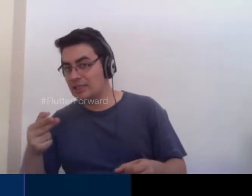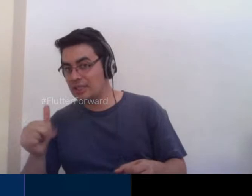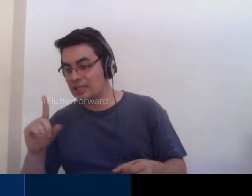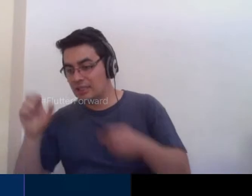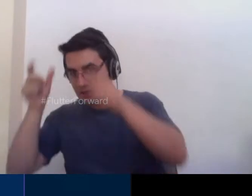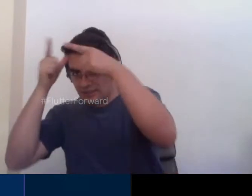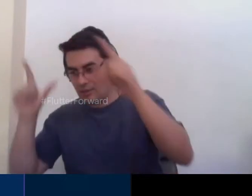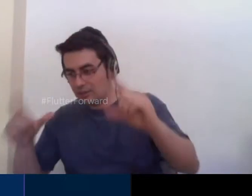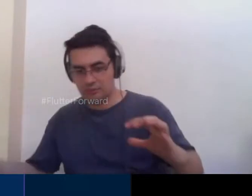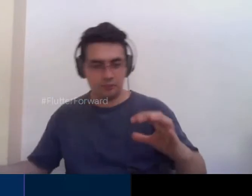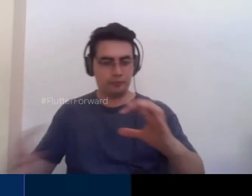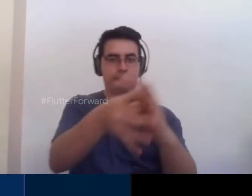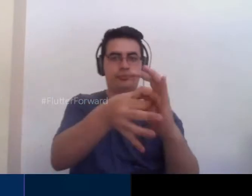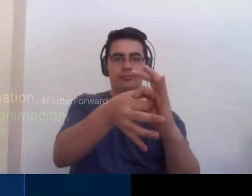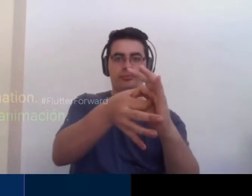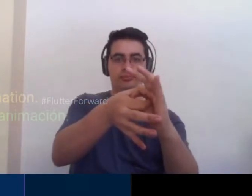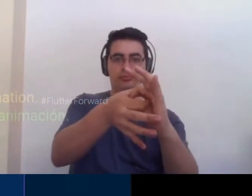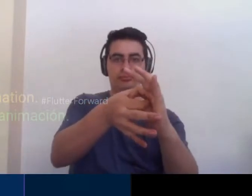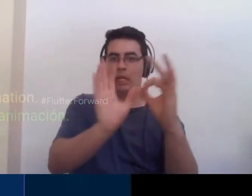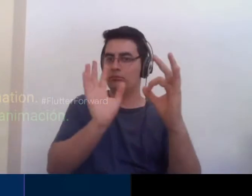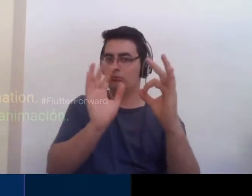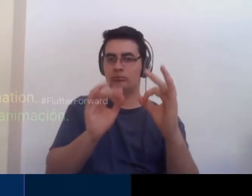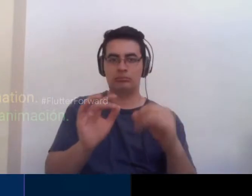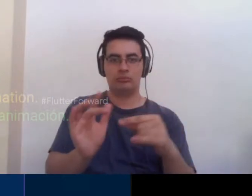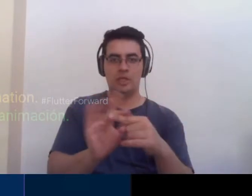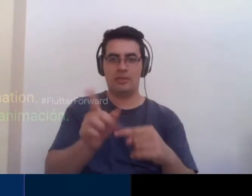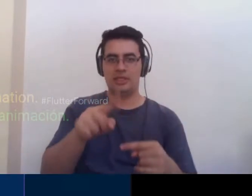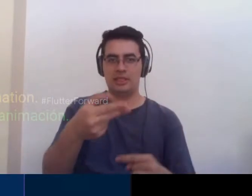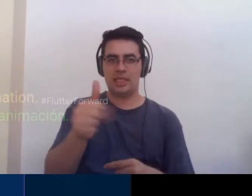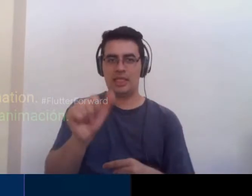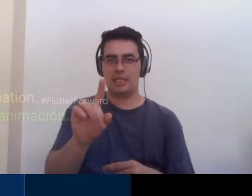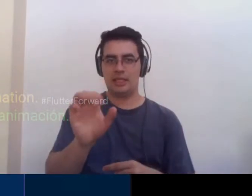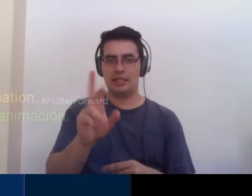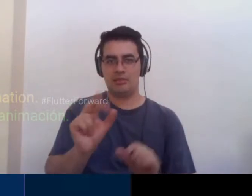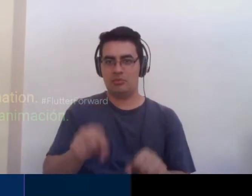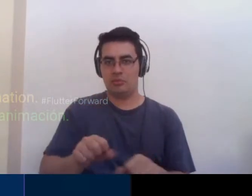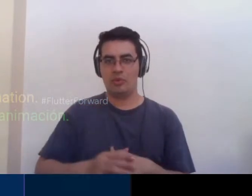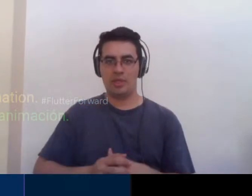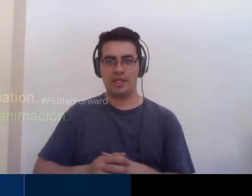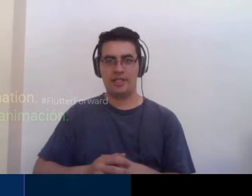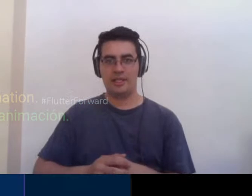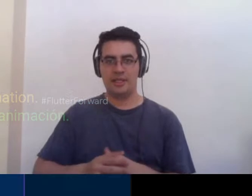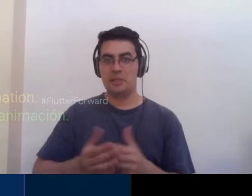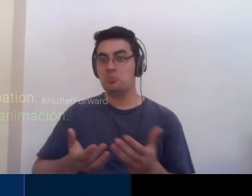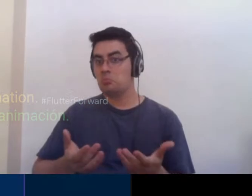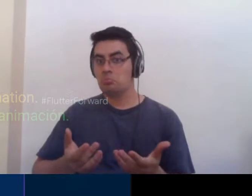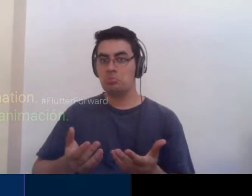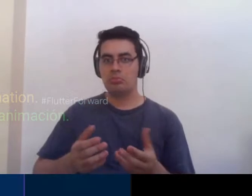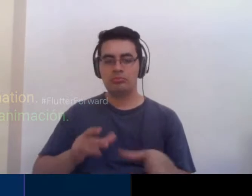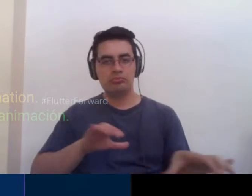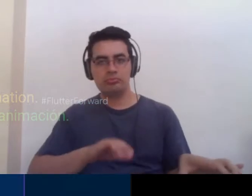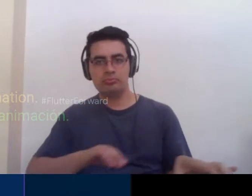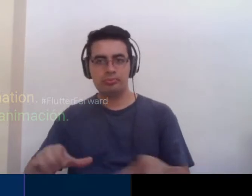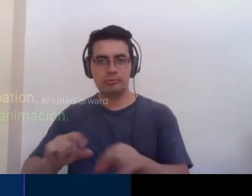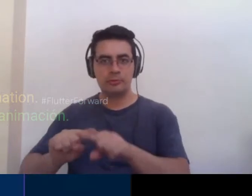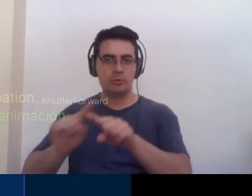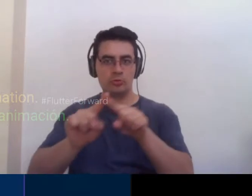That's one way to apply this shader and make the effect shift over time, creating an animation.